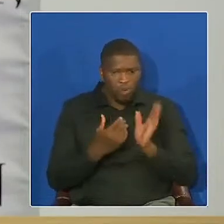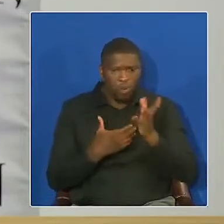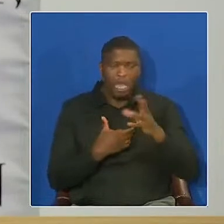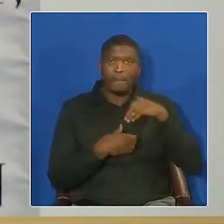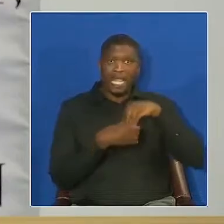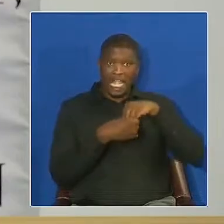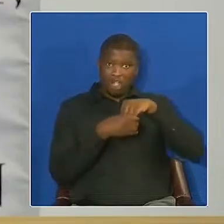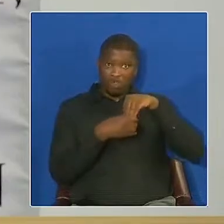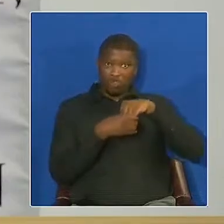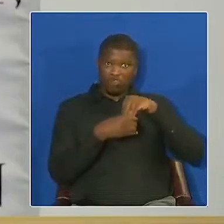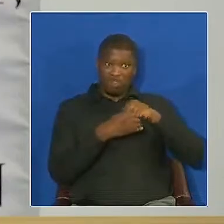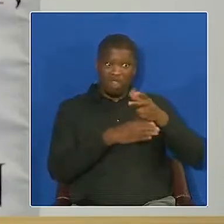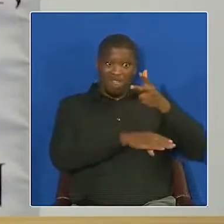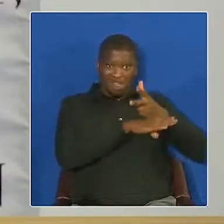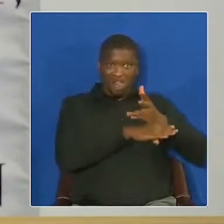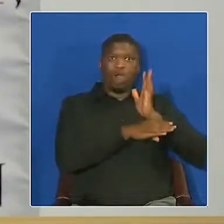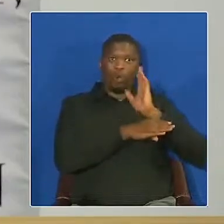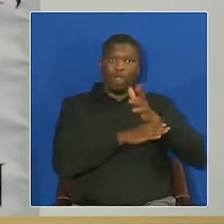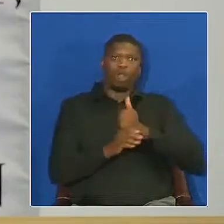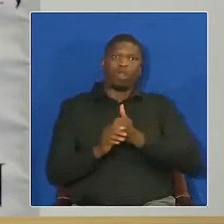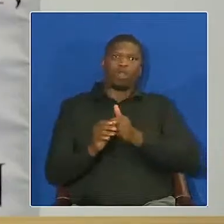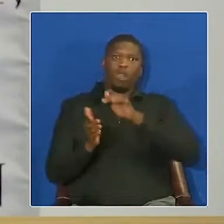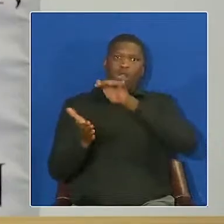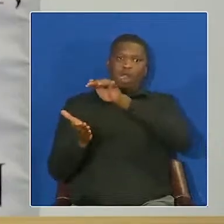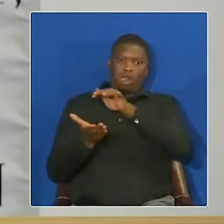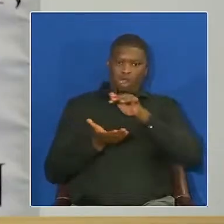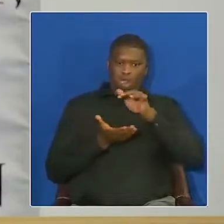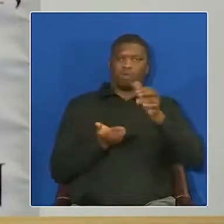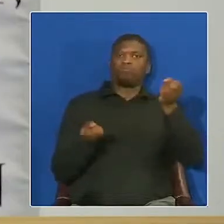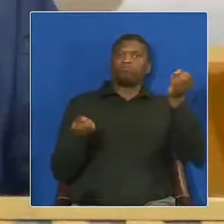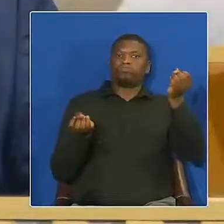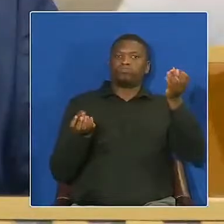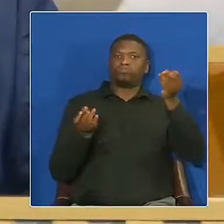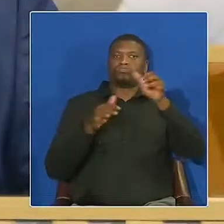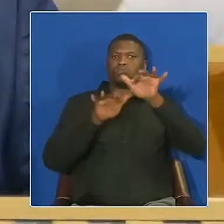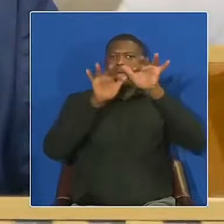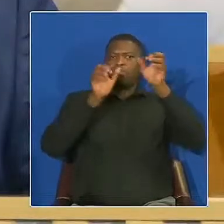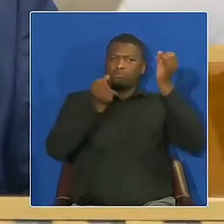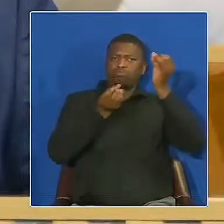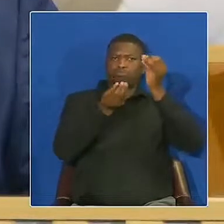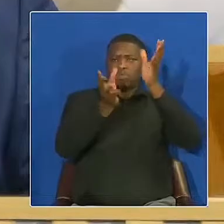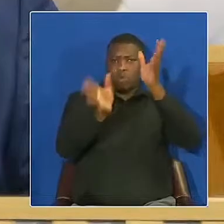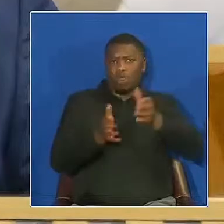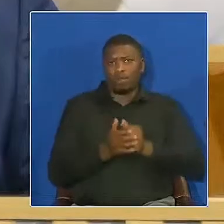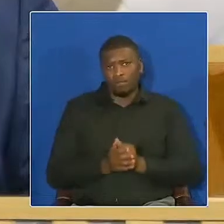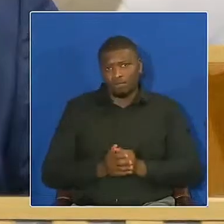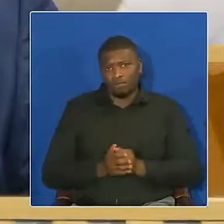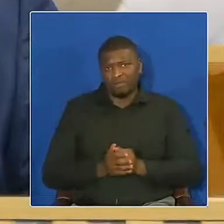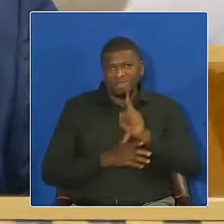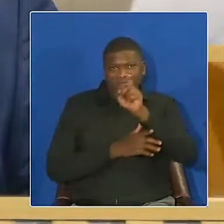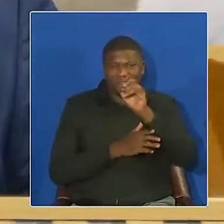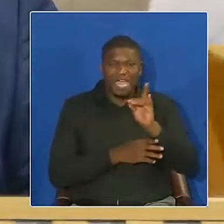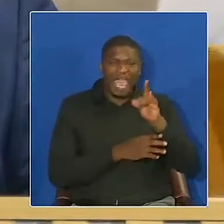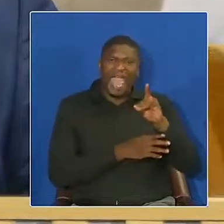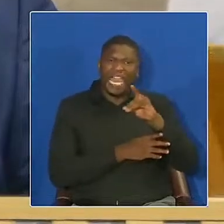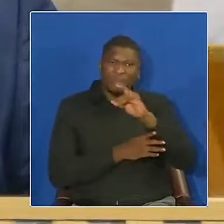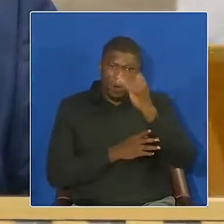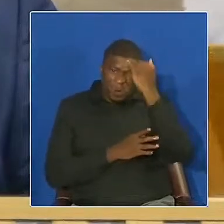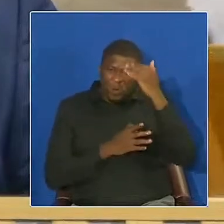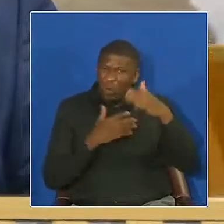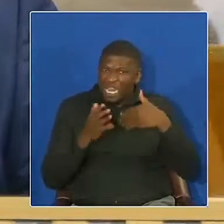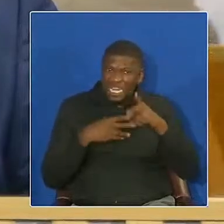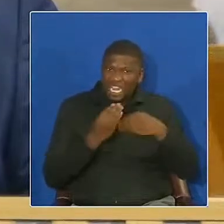camera might then be brought back in the public platform. And do you know anything about the animals referred to?